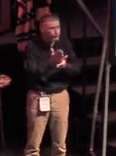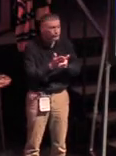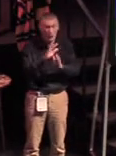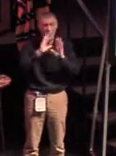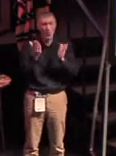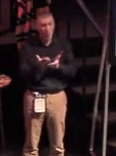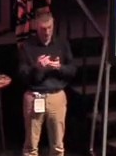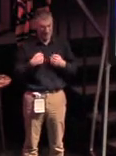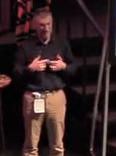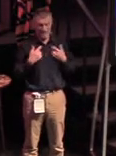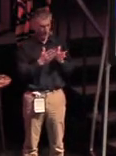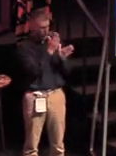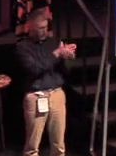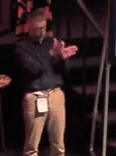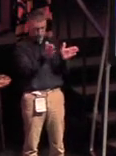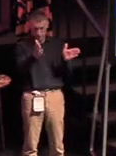what diversity means.